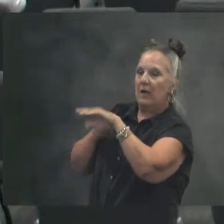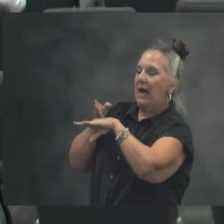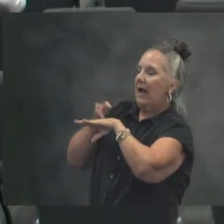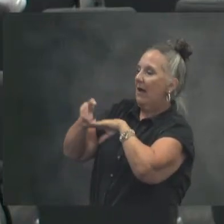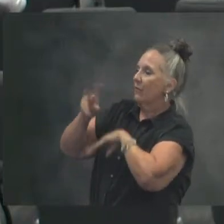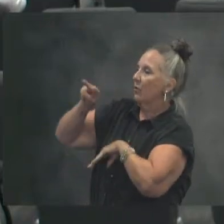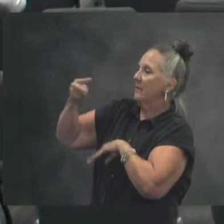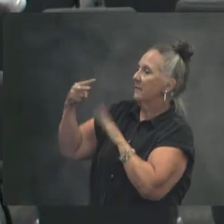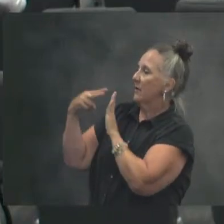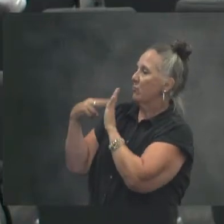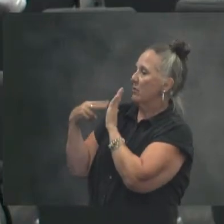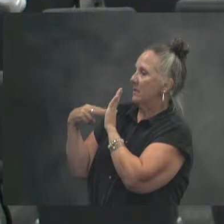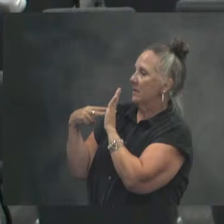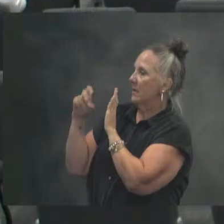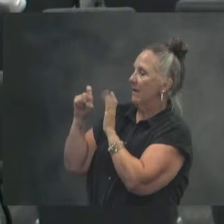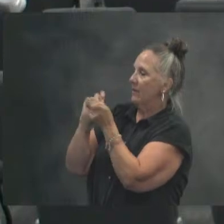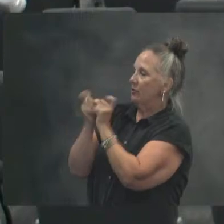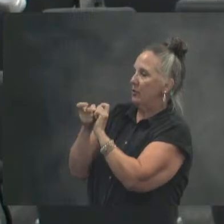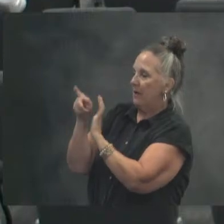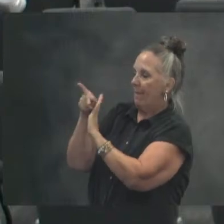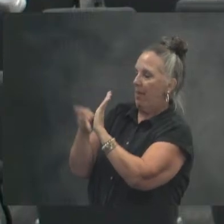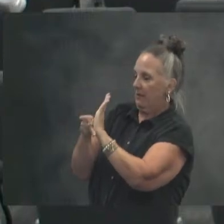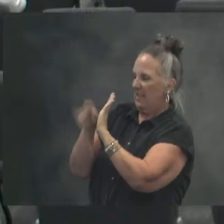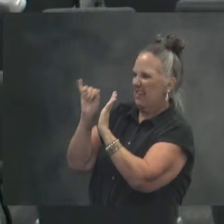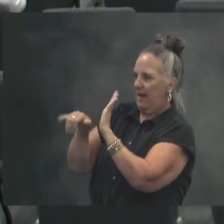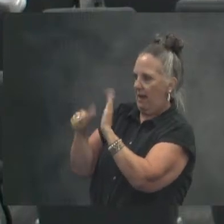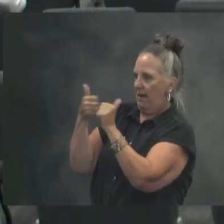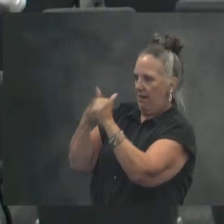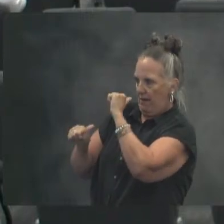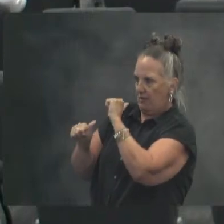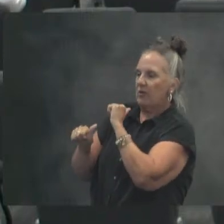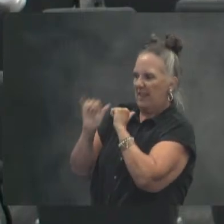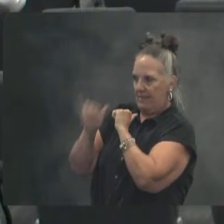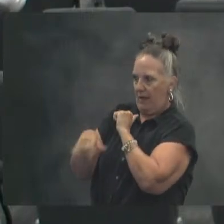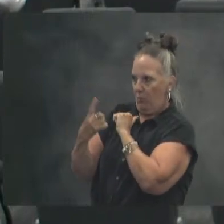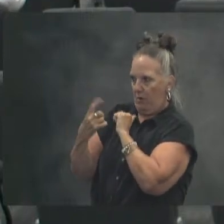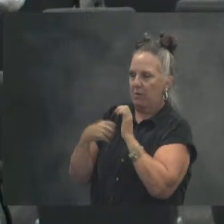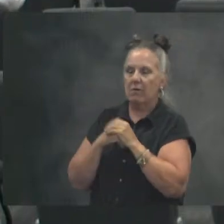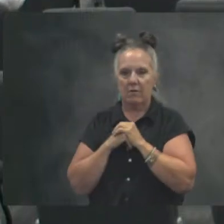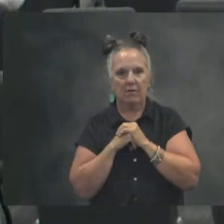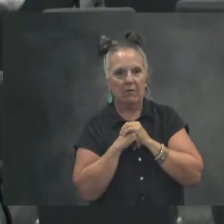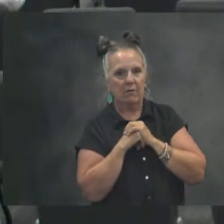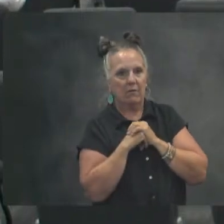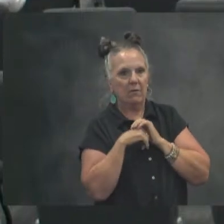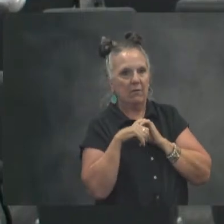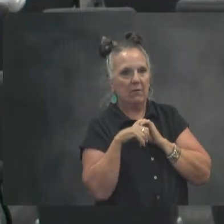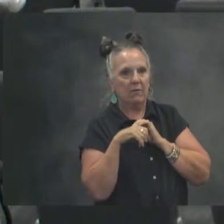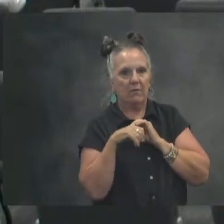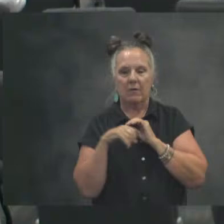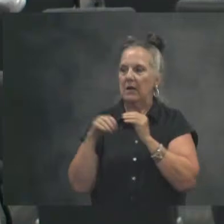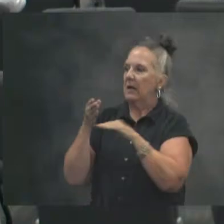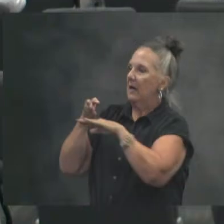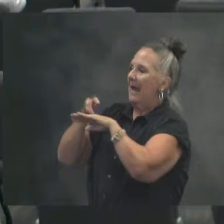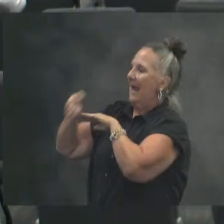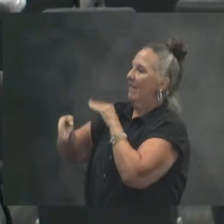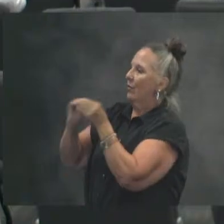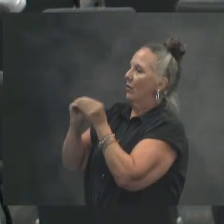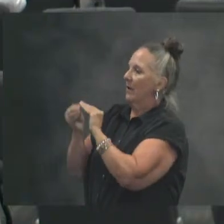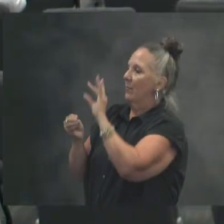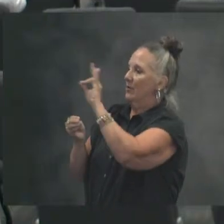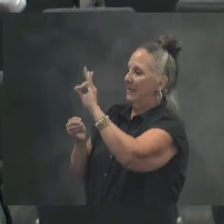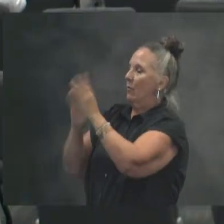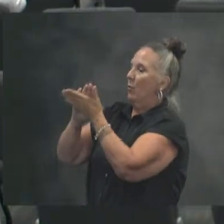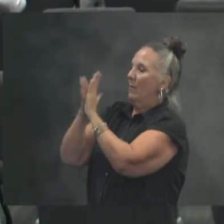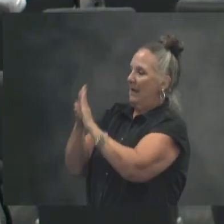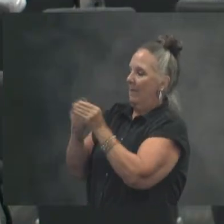the proposed change of policy, JHCF. Number 8 in old business. After number 7, it'll be number 8.